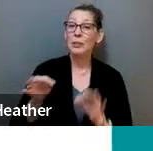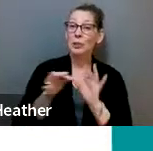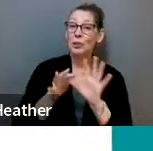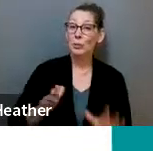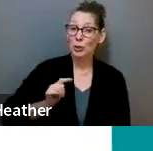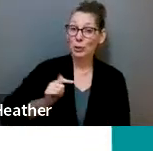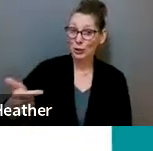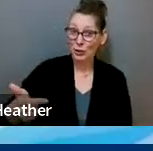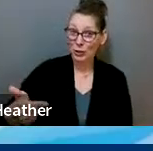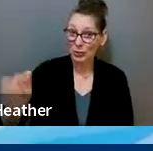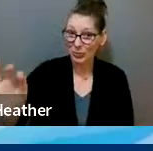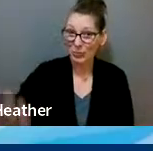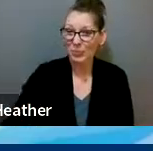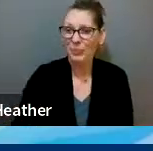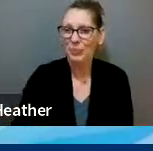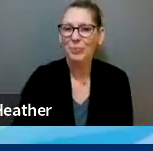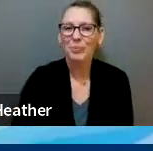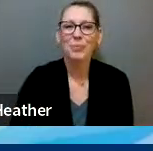Next slide, please.